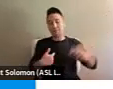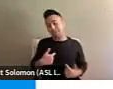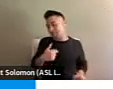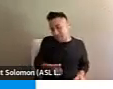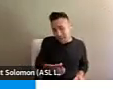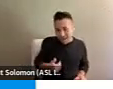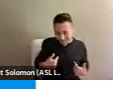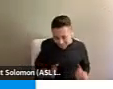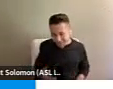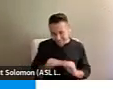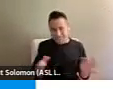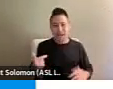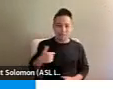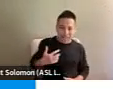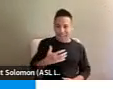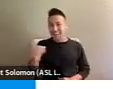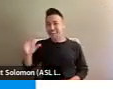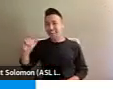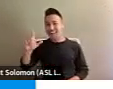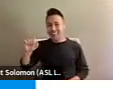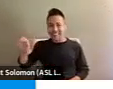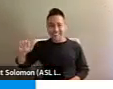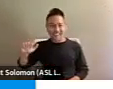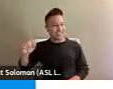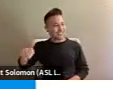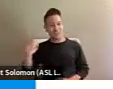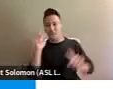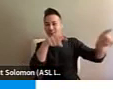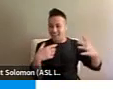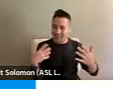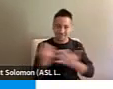to go there and have some Mai Tais.